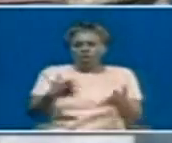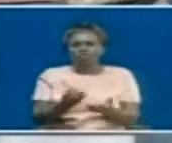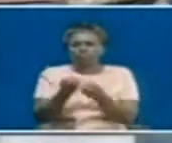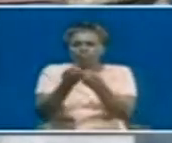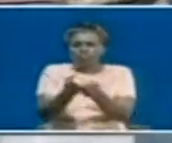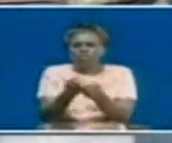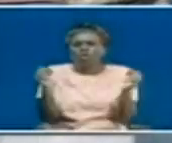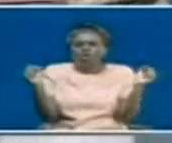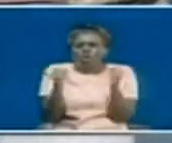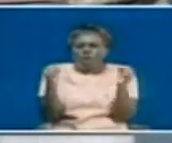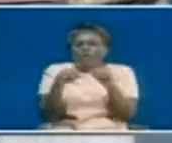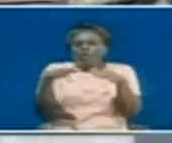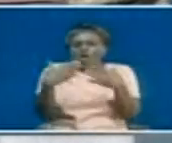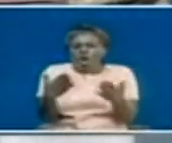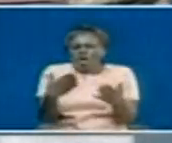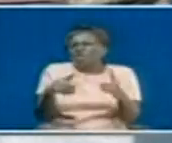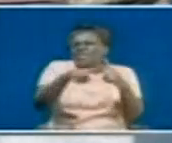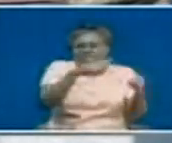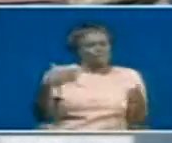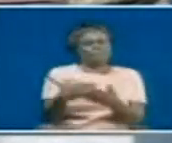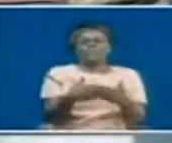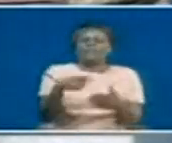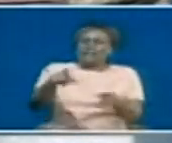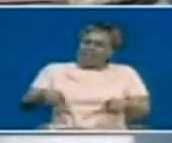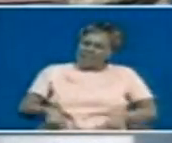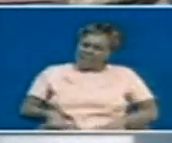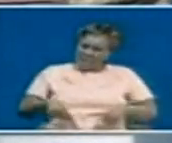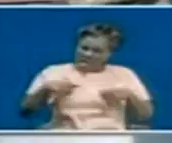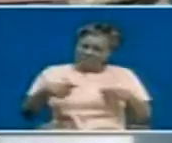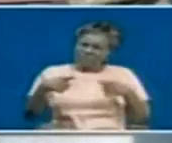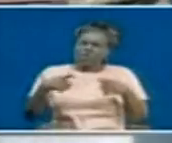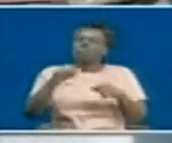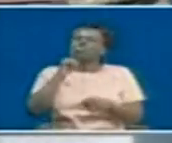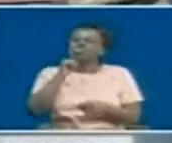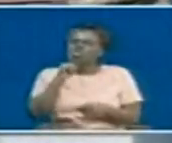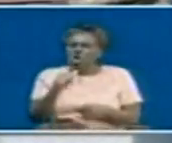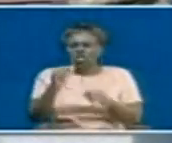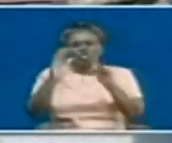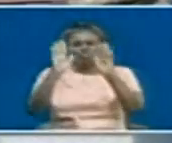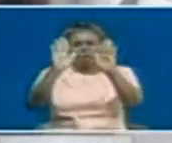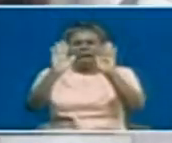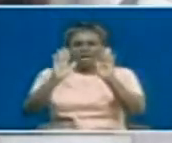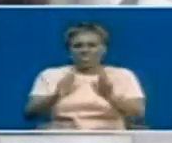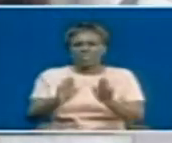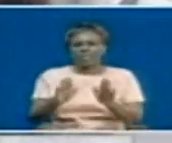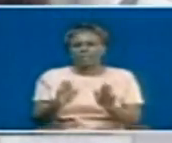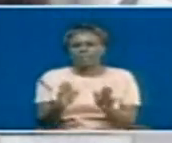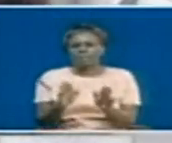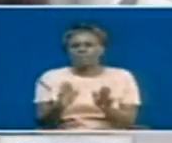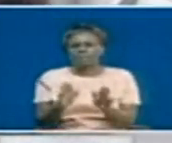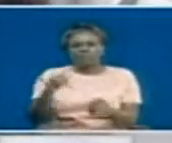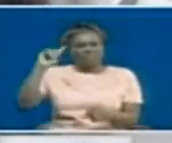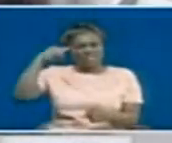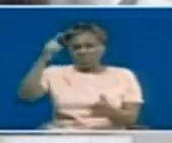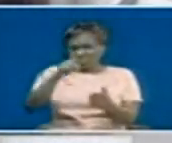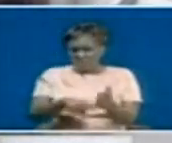the oven, anything to end its life. For them, life is simply not worth living. Usually their thinking is this